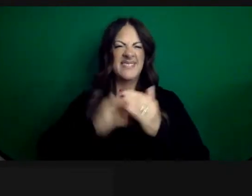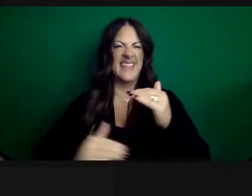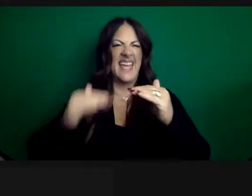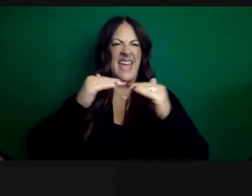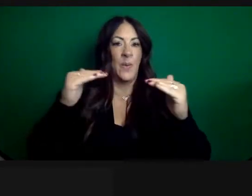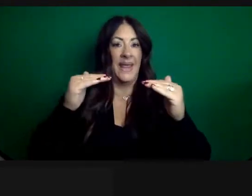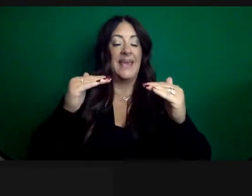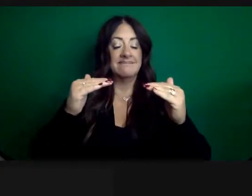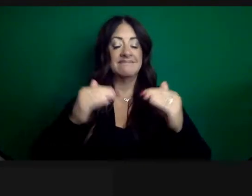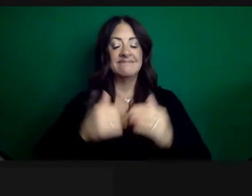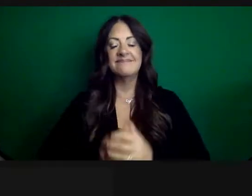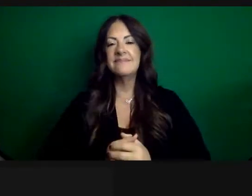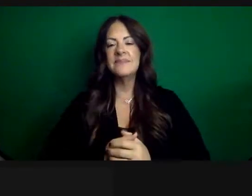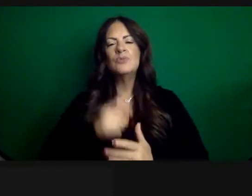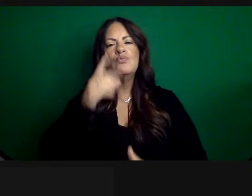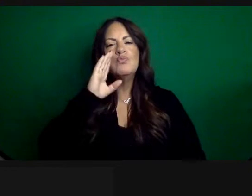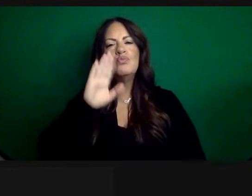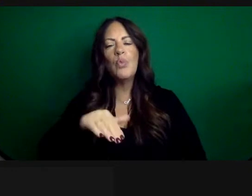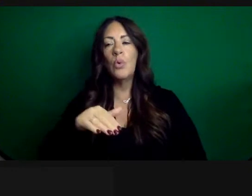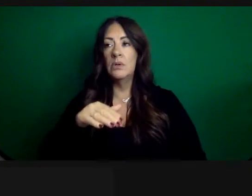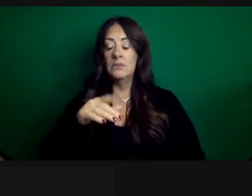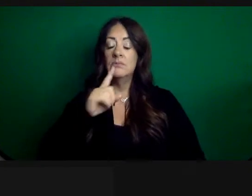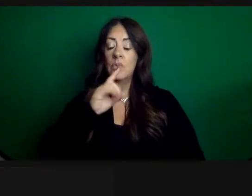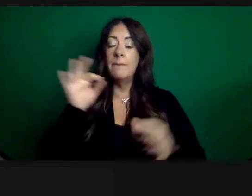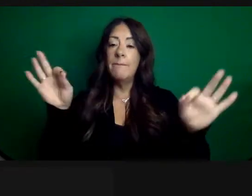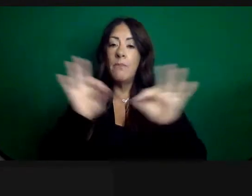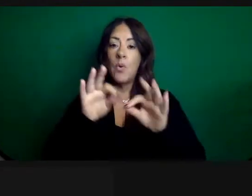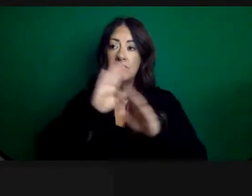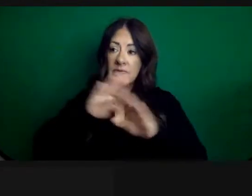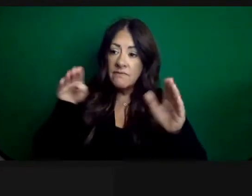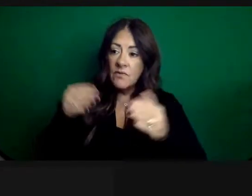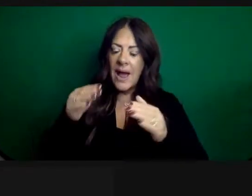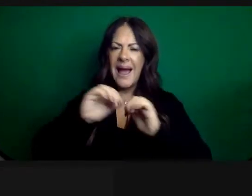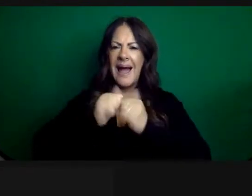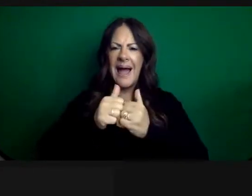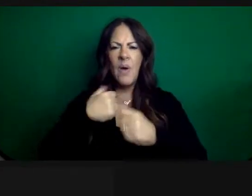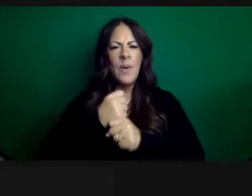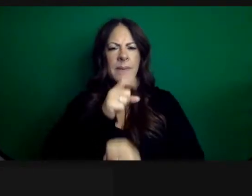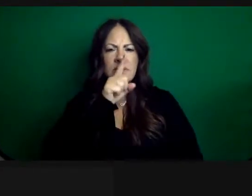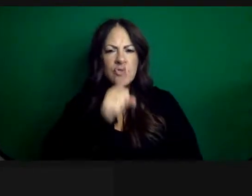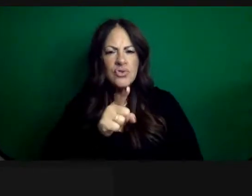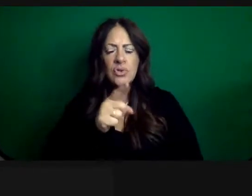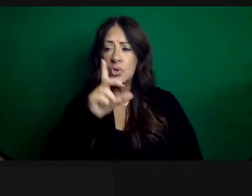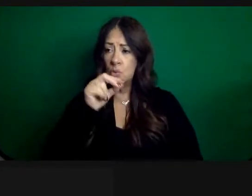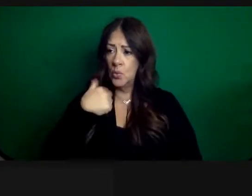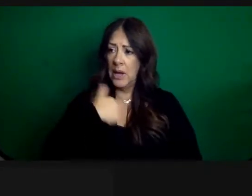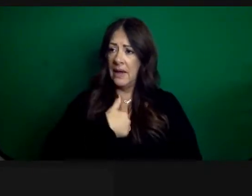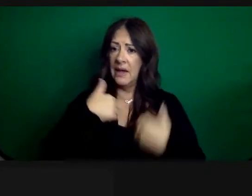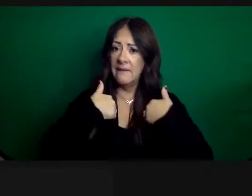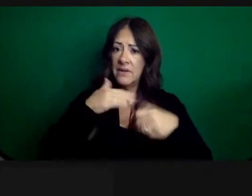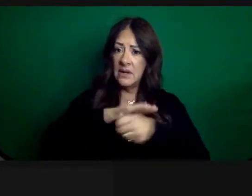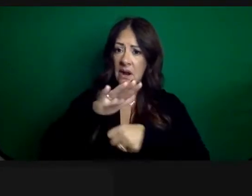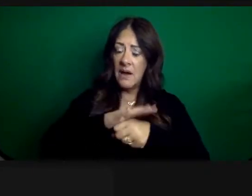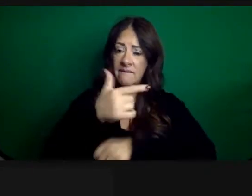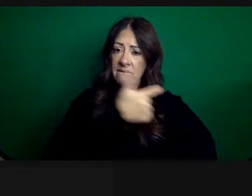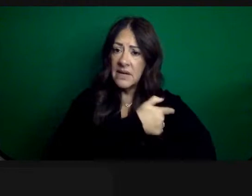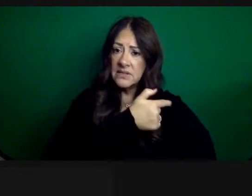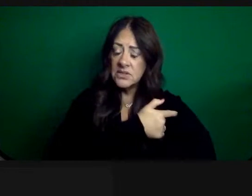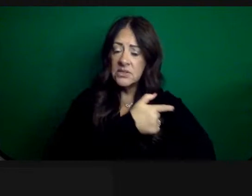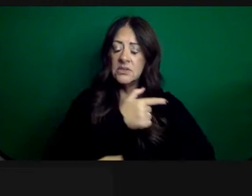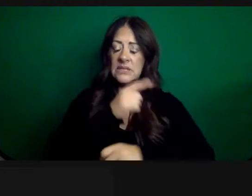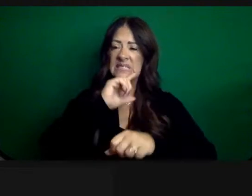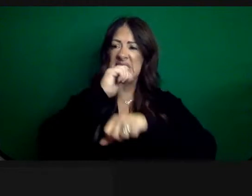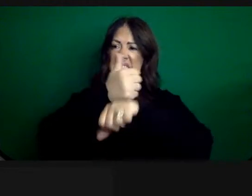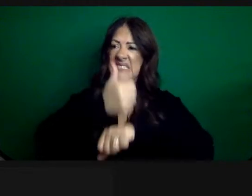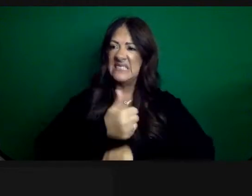equity, really focusing on how do we make sure that we have enough vaccination sites in